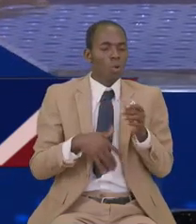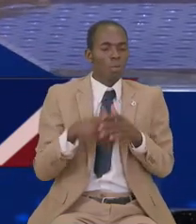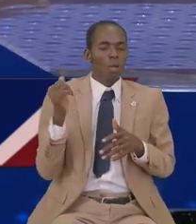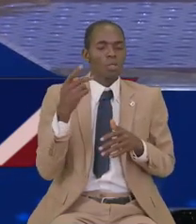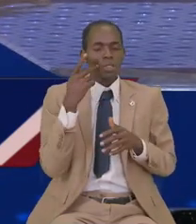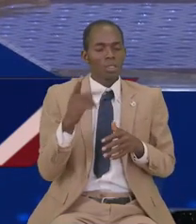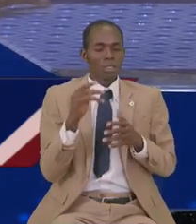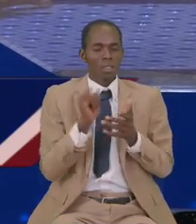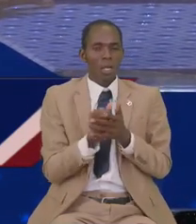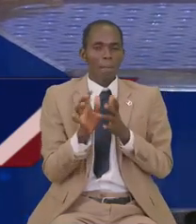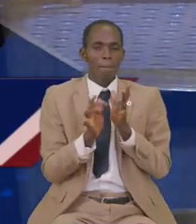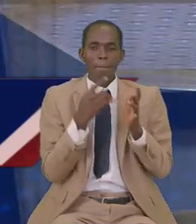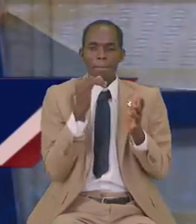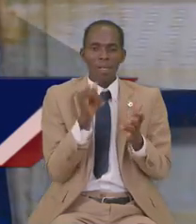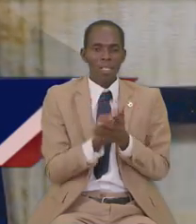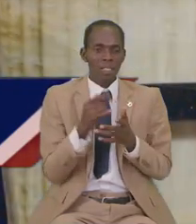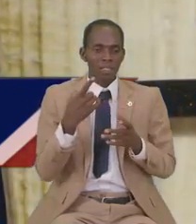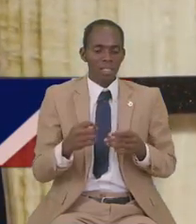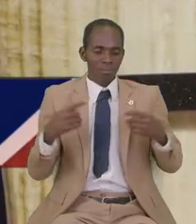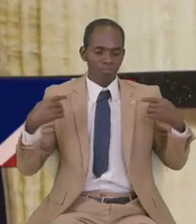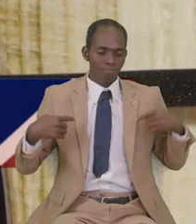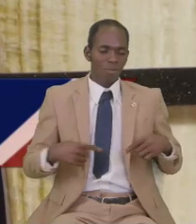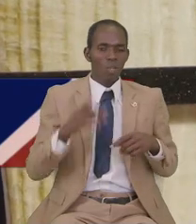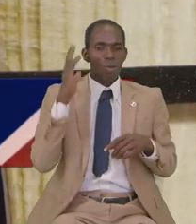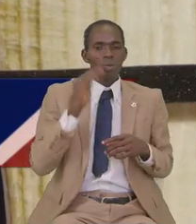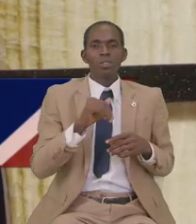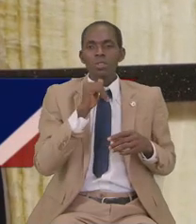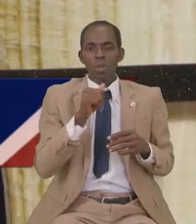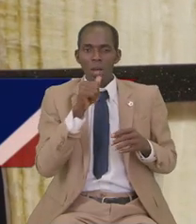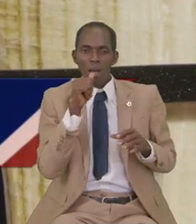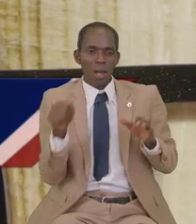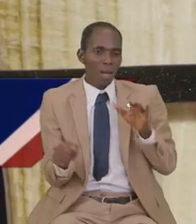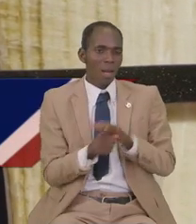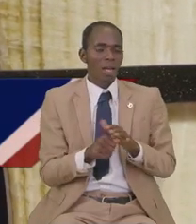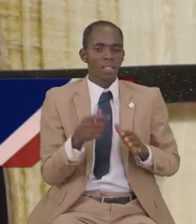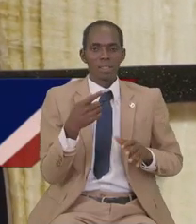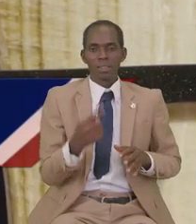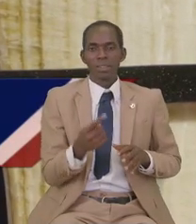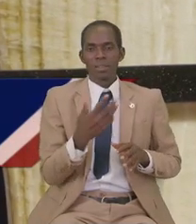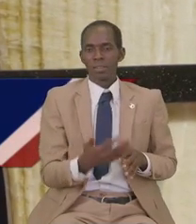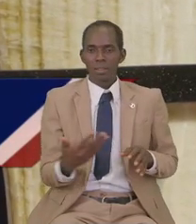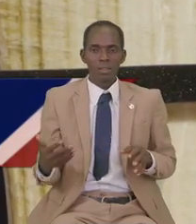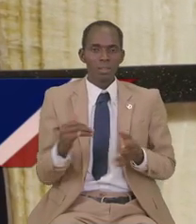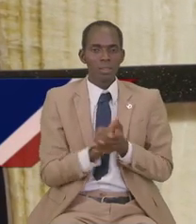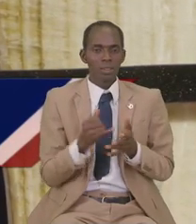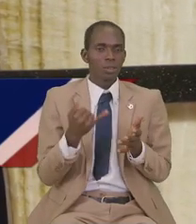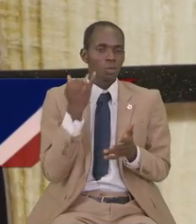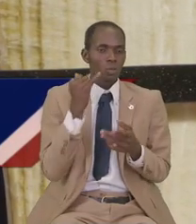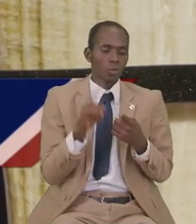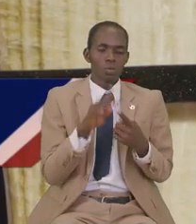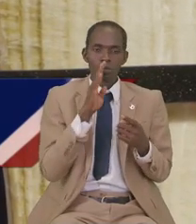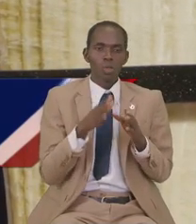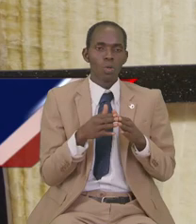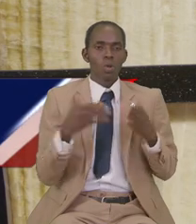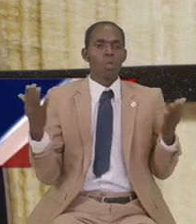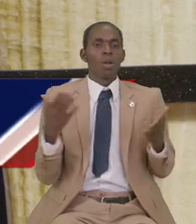not rise for no reason. There will be a reason that the covenant people of God, the good people of God, good old days, and